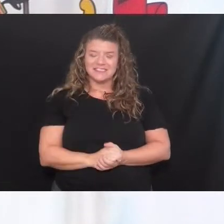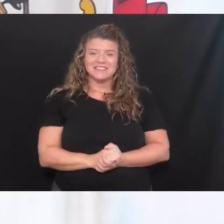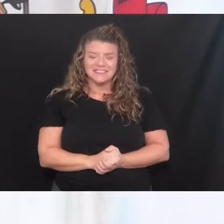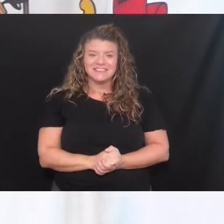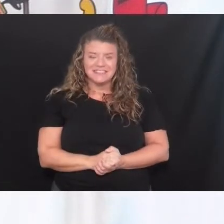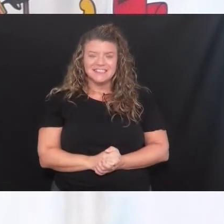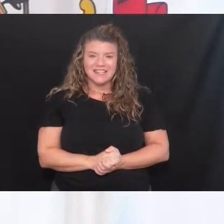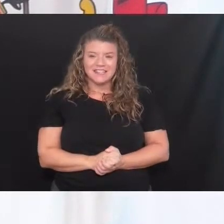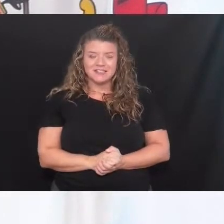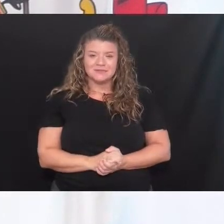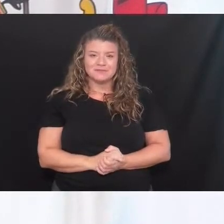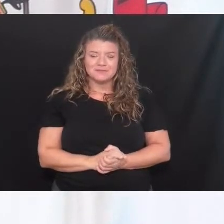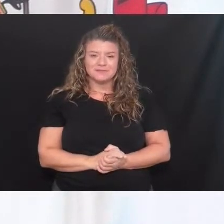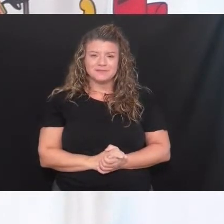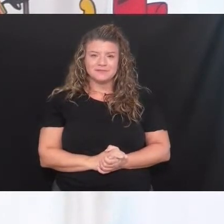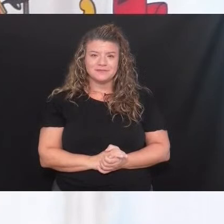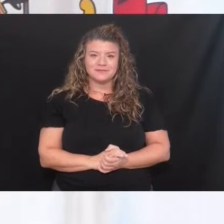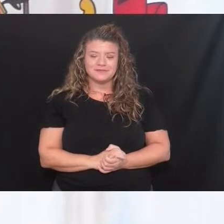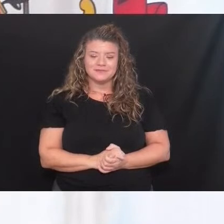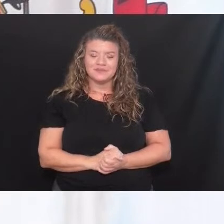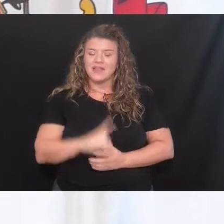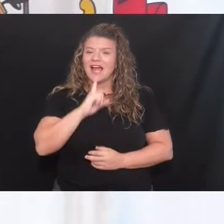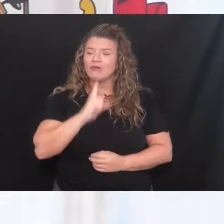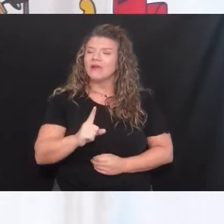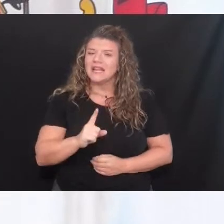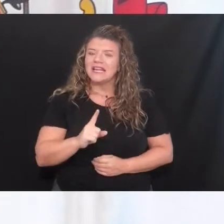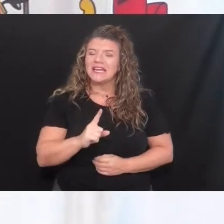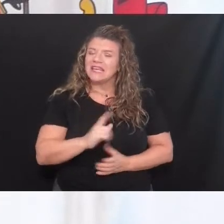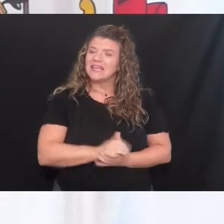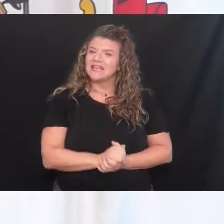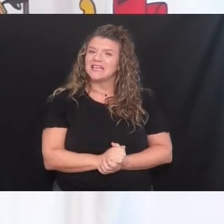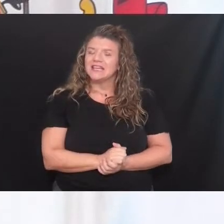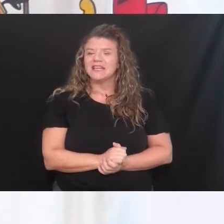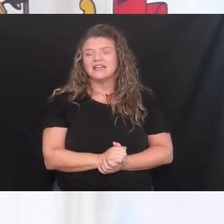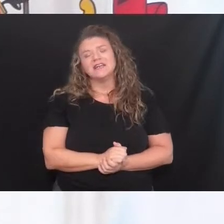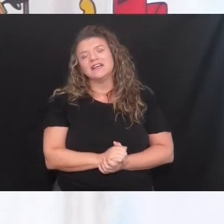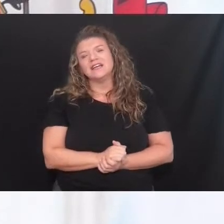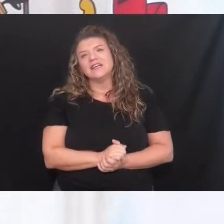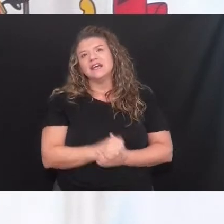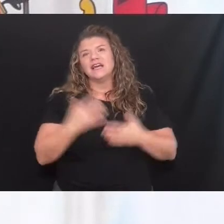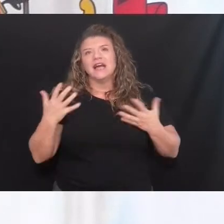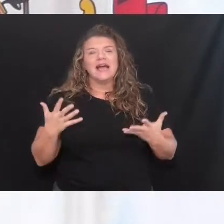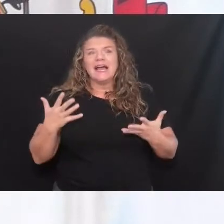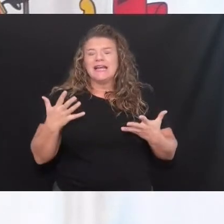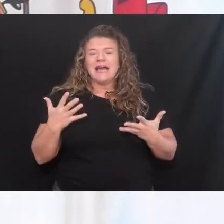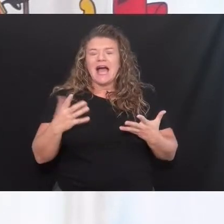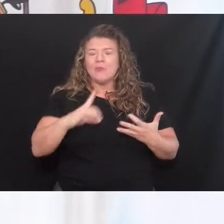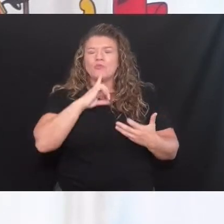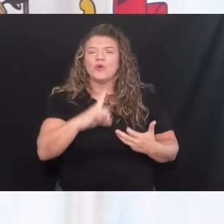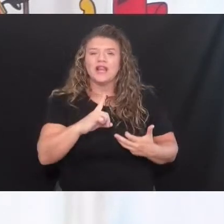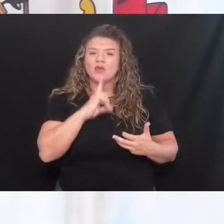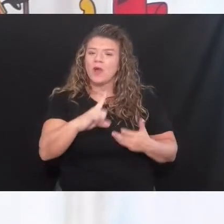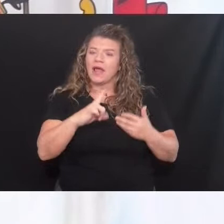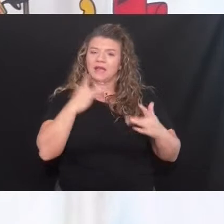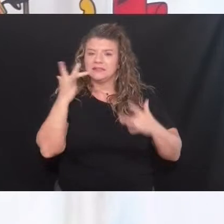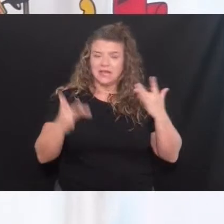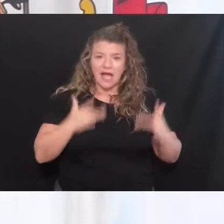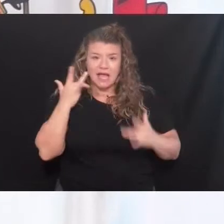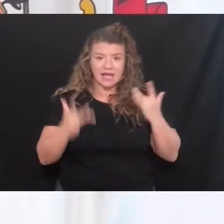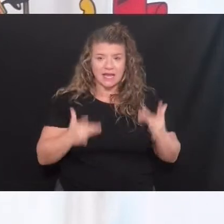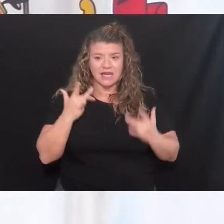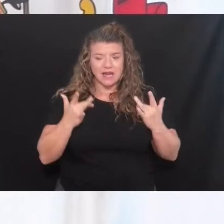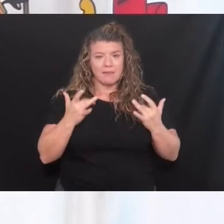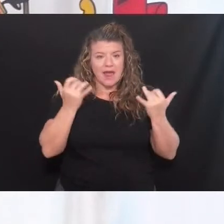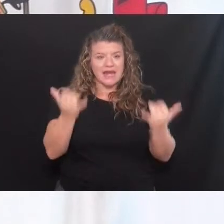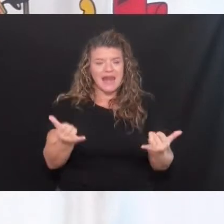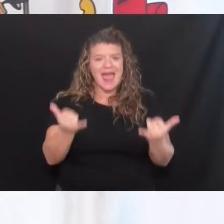know, I really, I can't be more excited about the fact that we're really